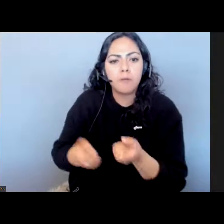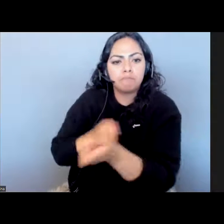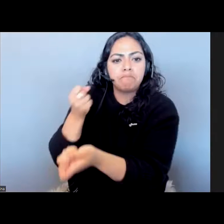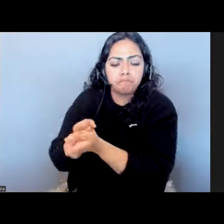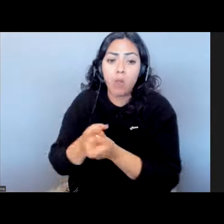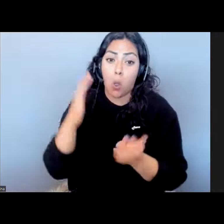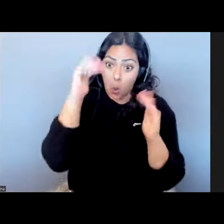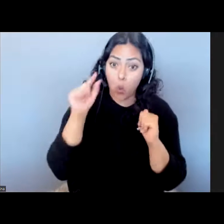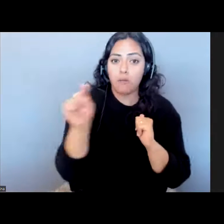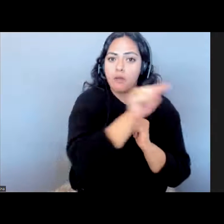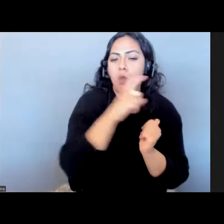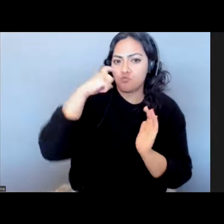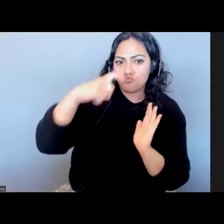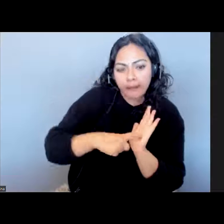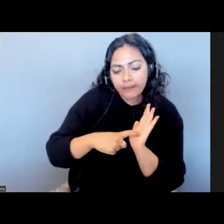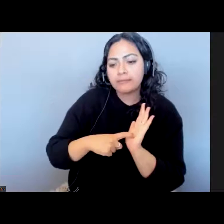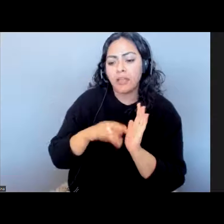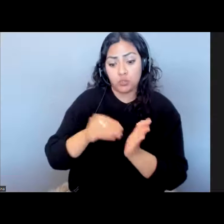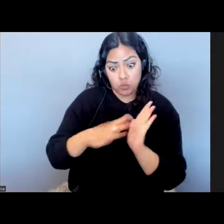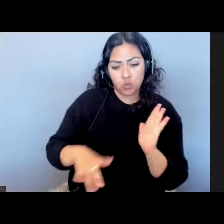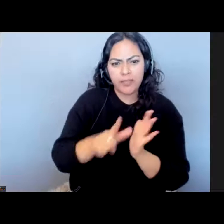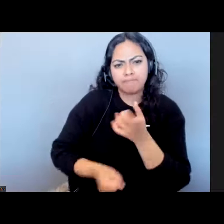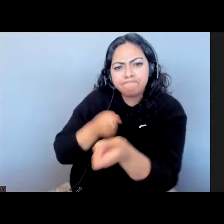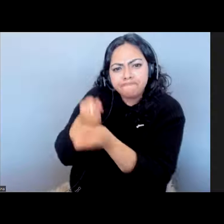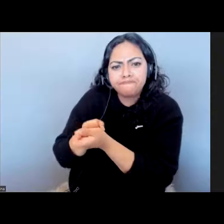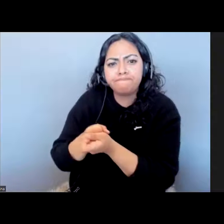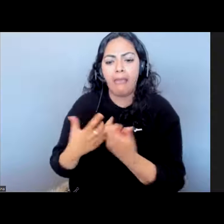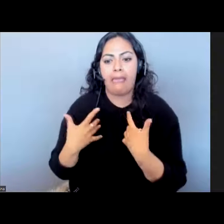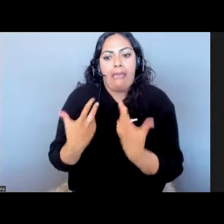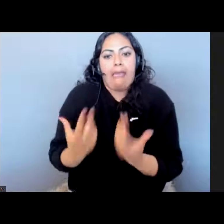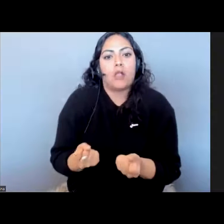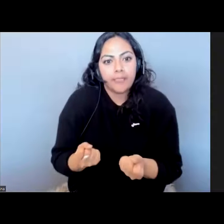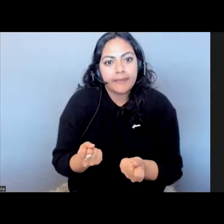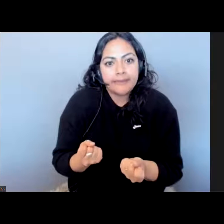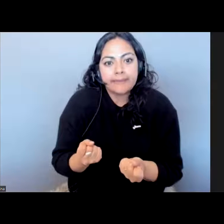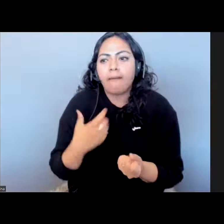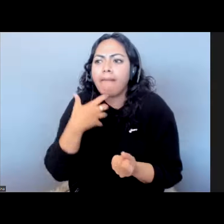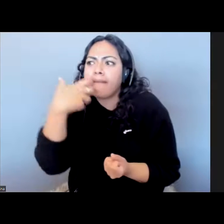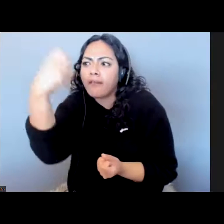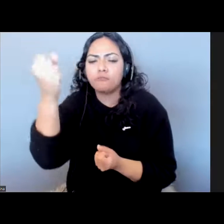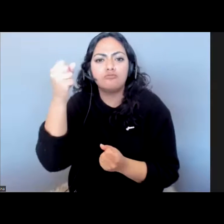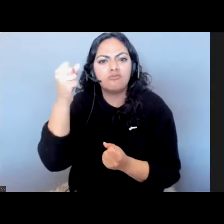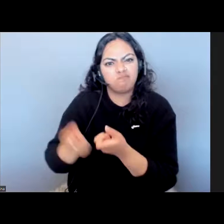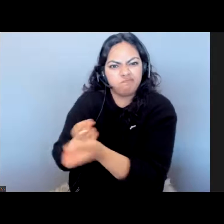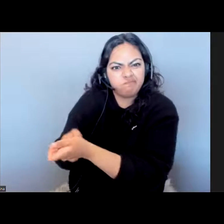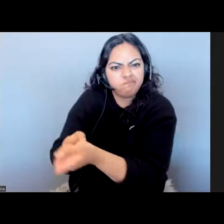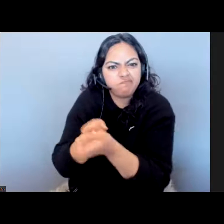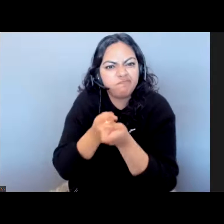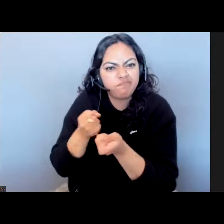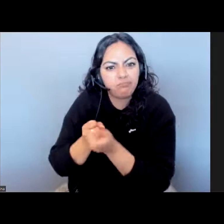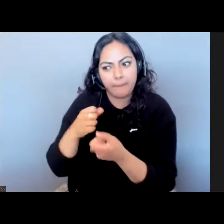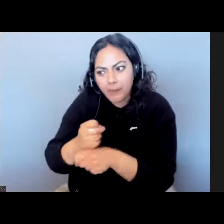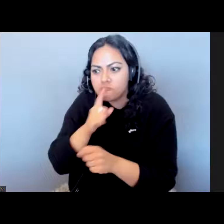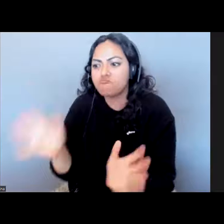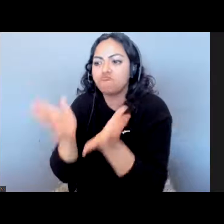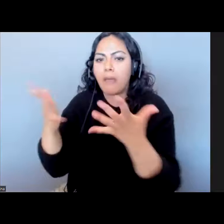our students play on the healthy aging seniors in my province. The IG plan is simply to break down the barriers of isolation and